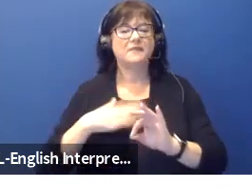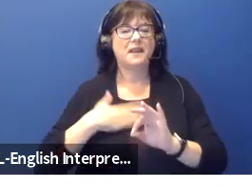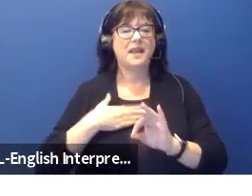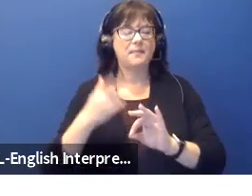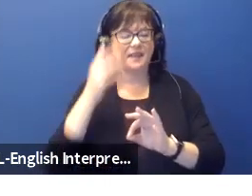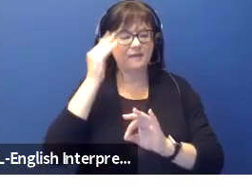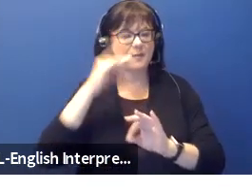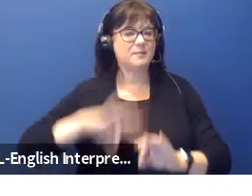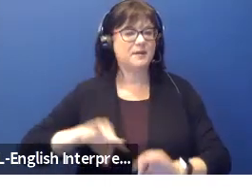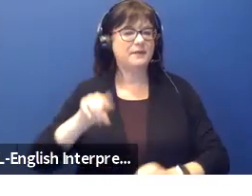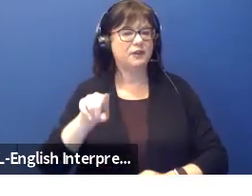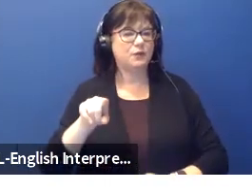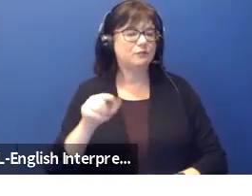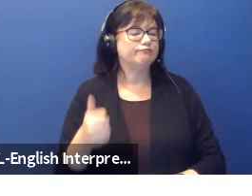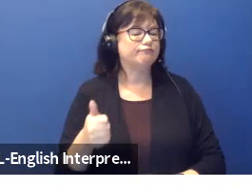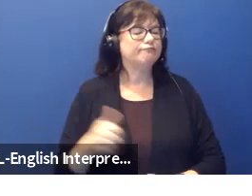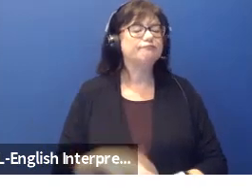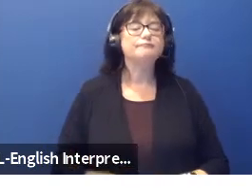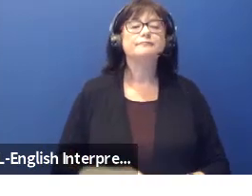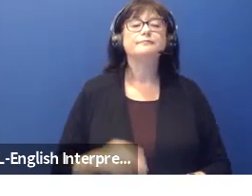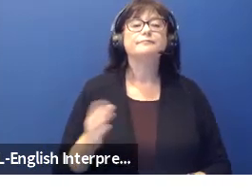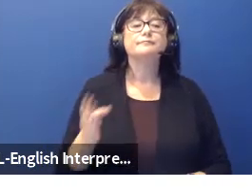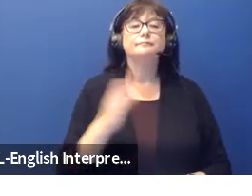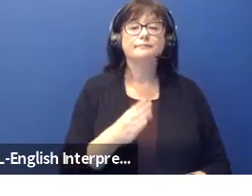And then our little analysis piece around